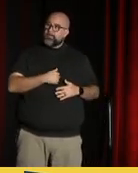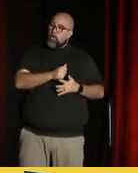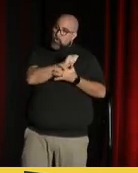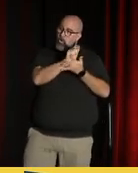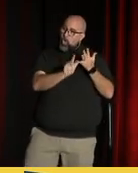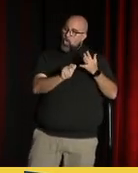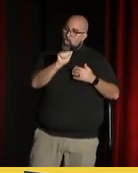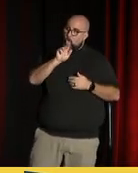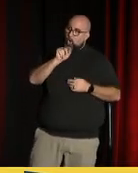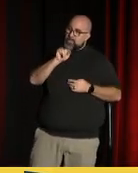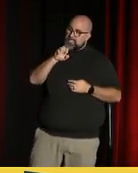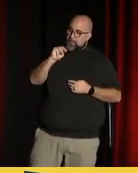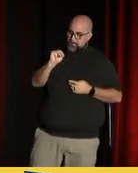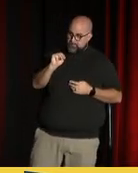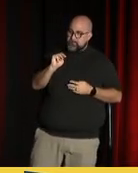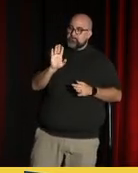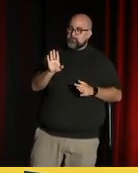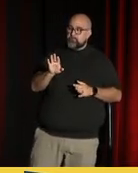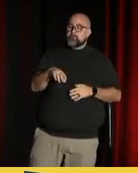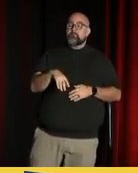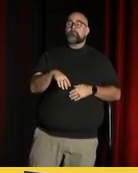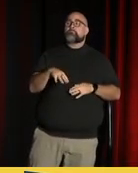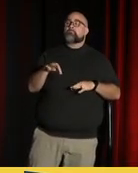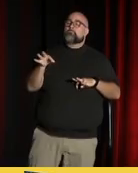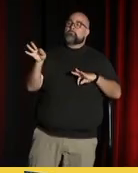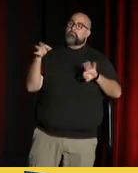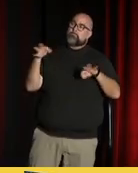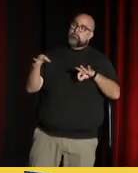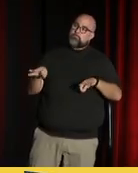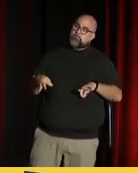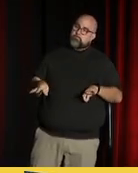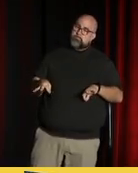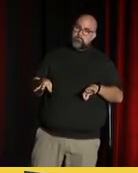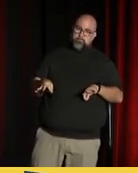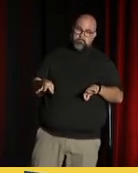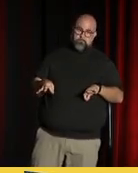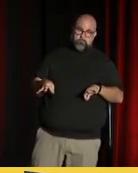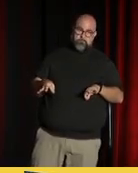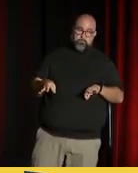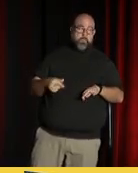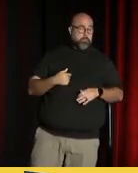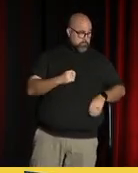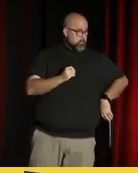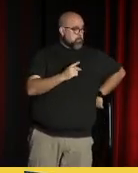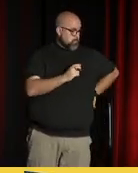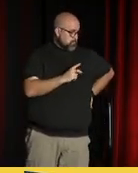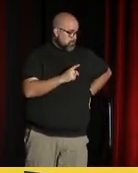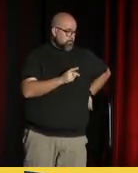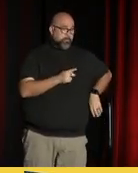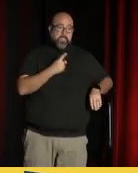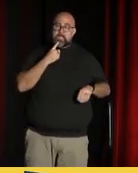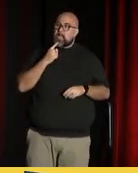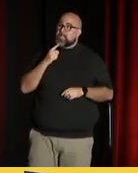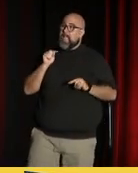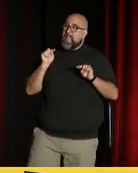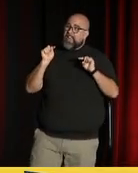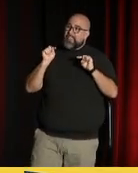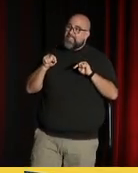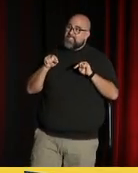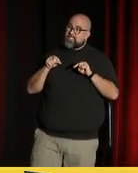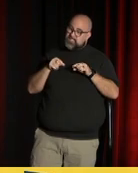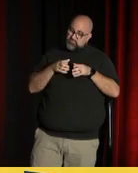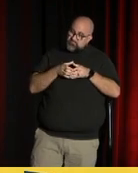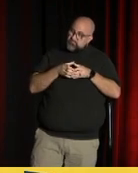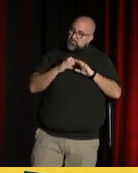are on the autism spectrum." And then she proceeded to tell me what that meant. I said, "Okay." And she goes, "And this is a